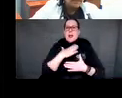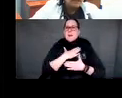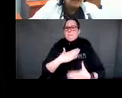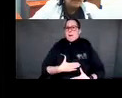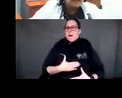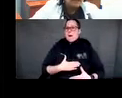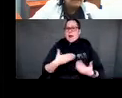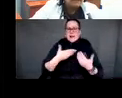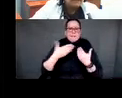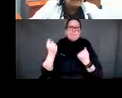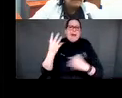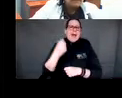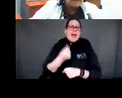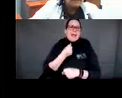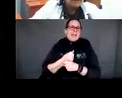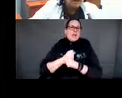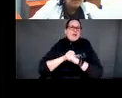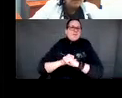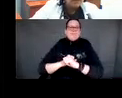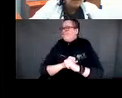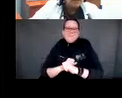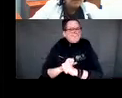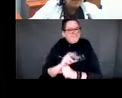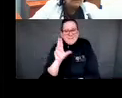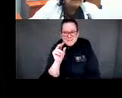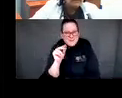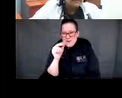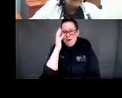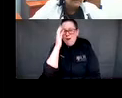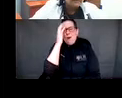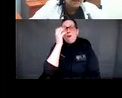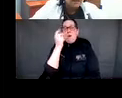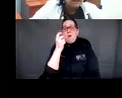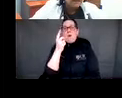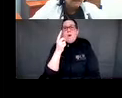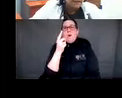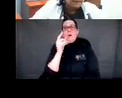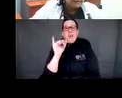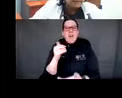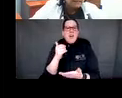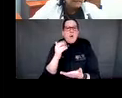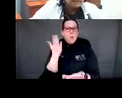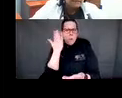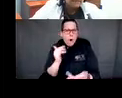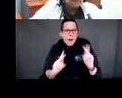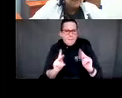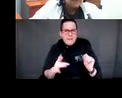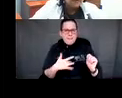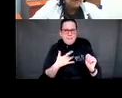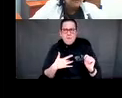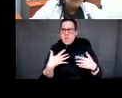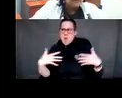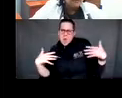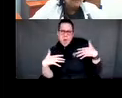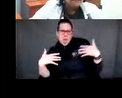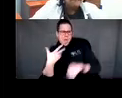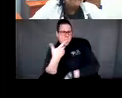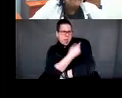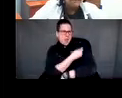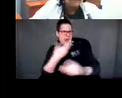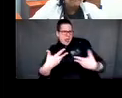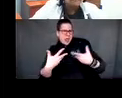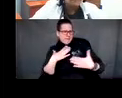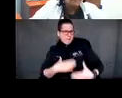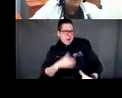you. And that's something I think we have to combat, because it's what leads to a lot of vaccine hesitancy. But really the goal of a vaccine